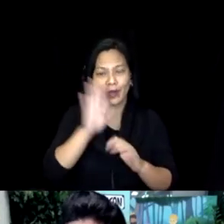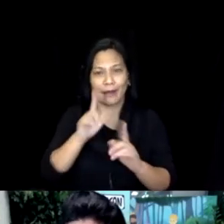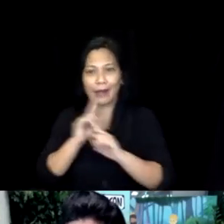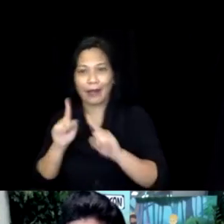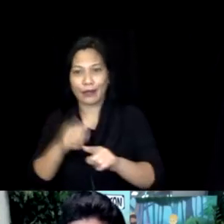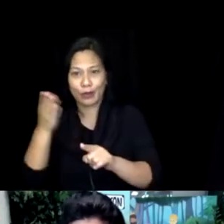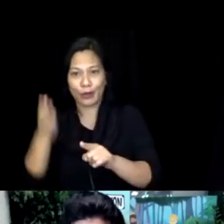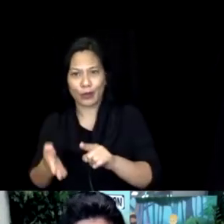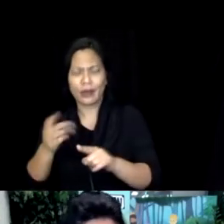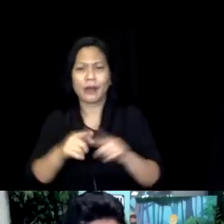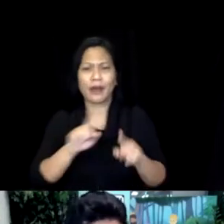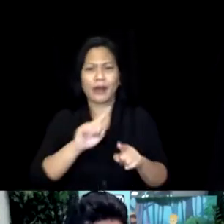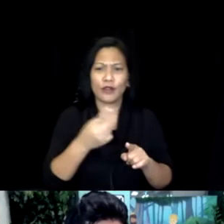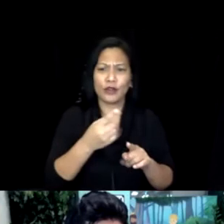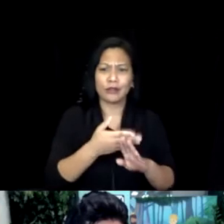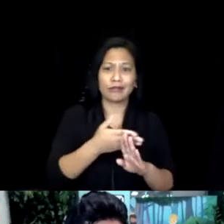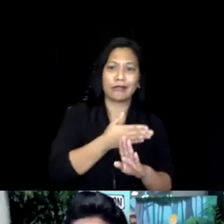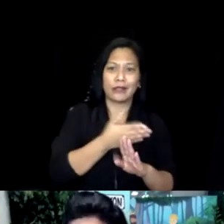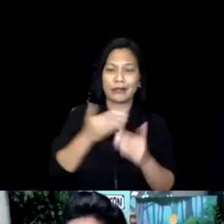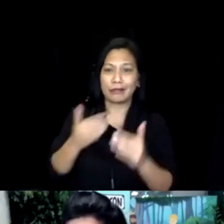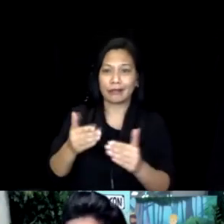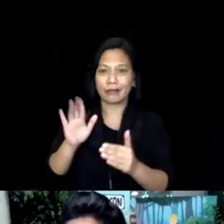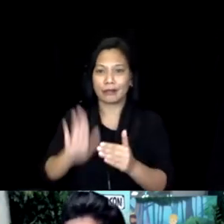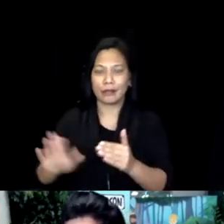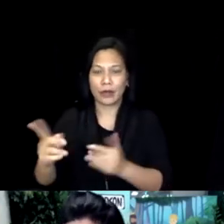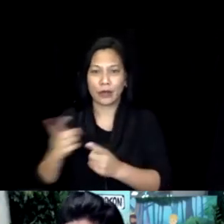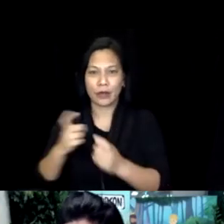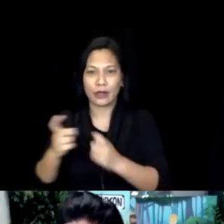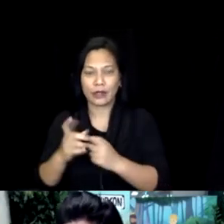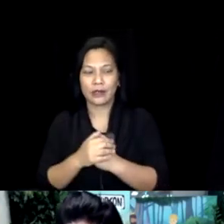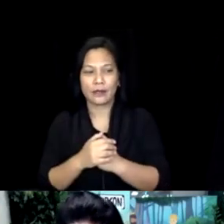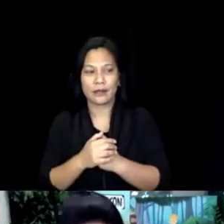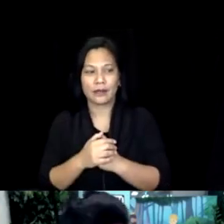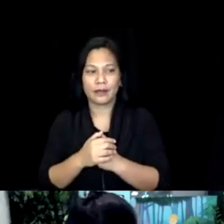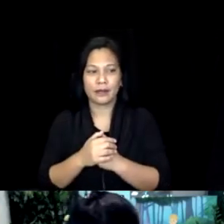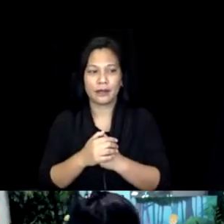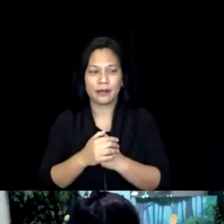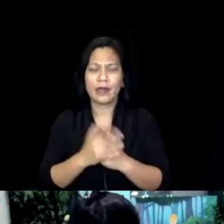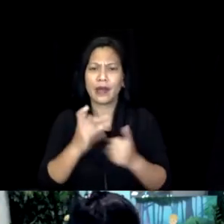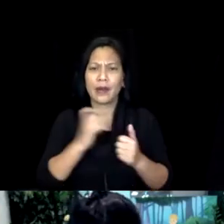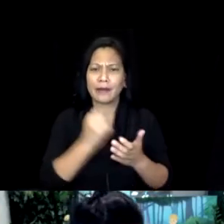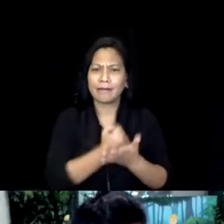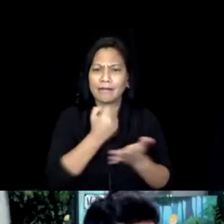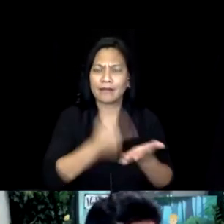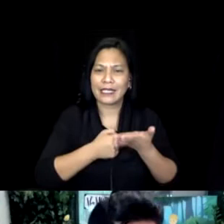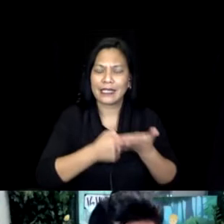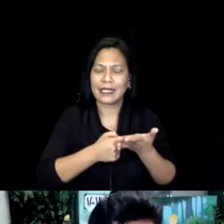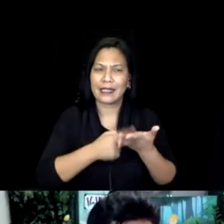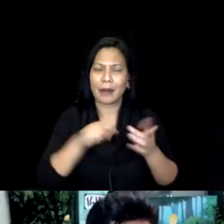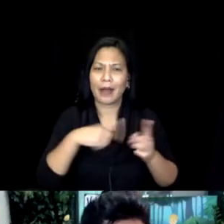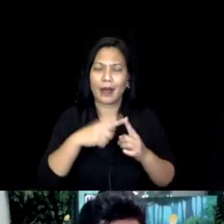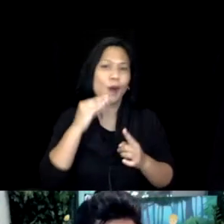pick up on something about sort of the idea of home and belonging, and it